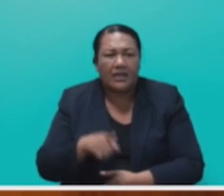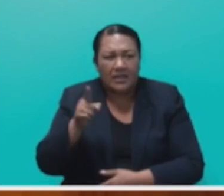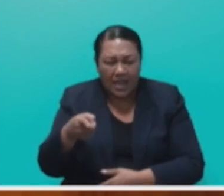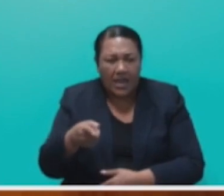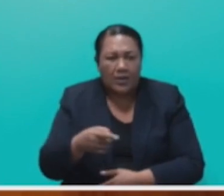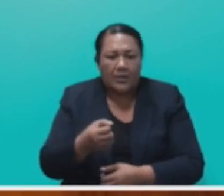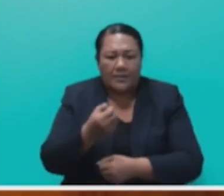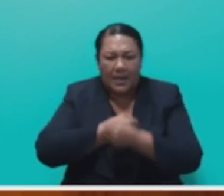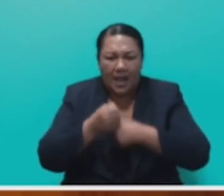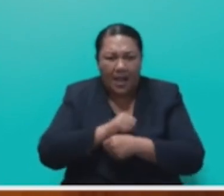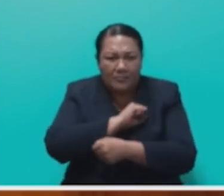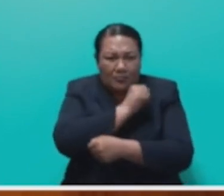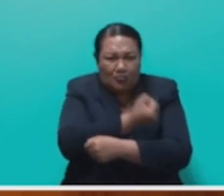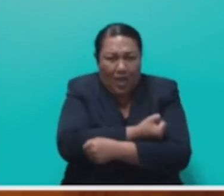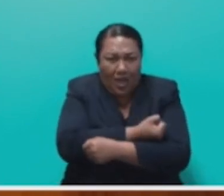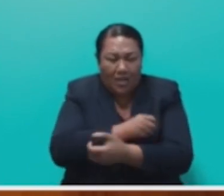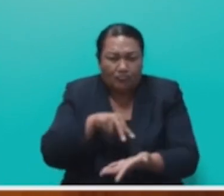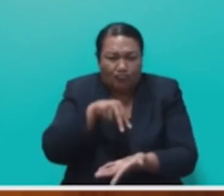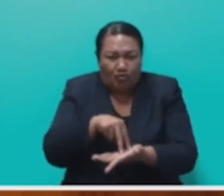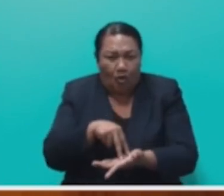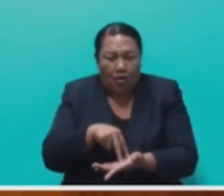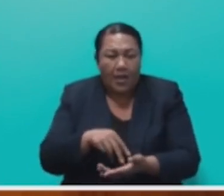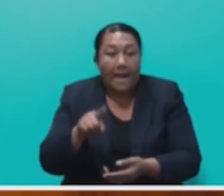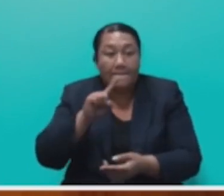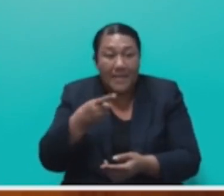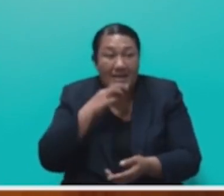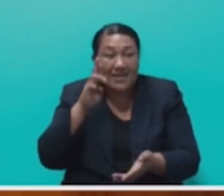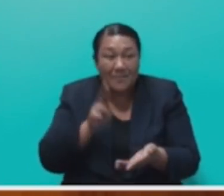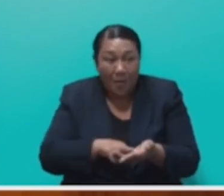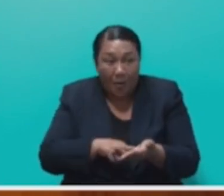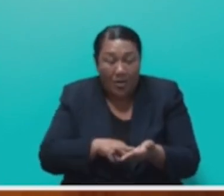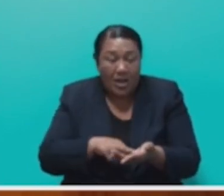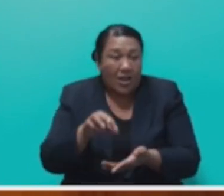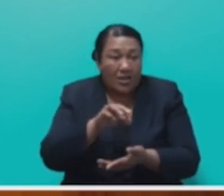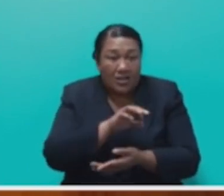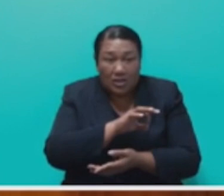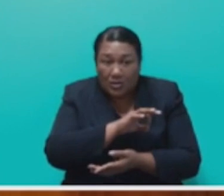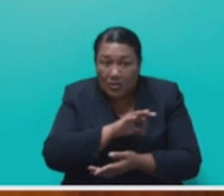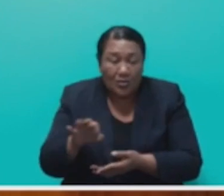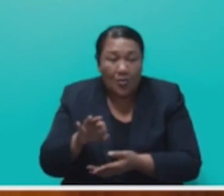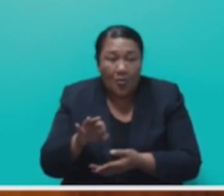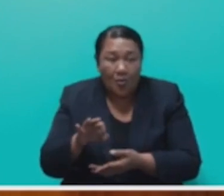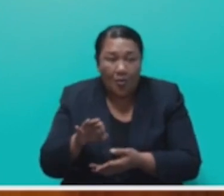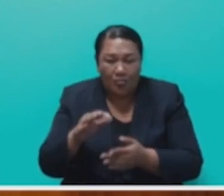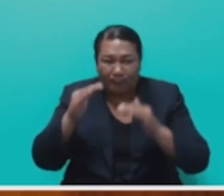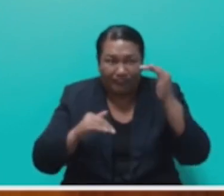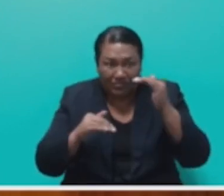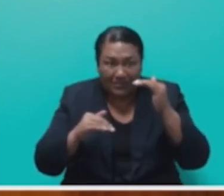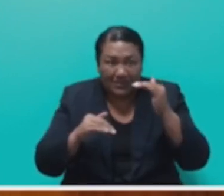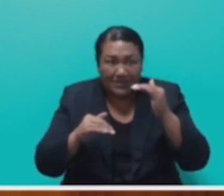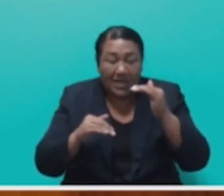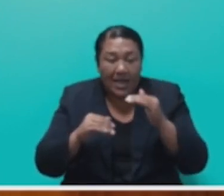debate. But we must understand that unbiased reporting is a must, where true accountability